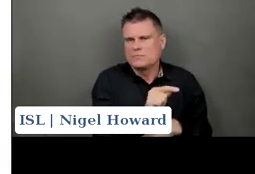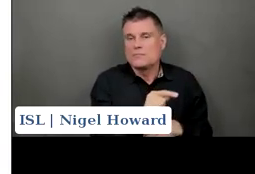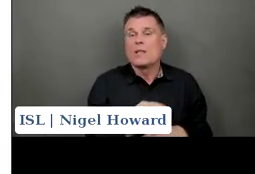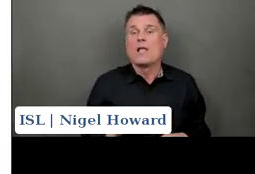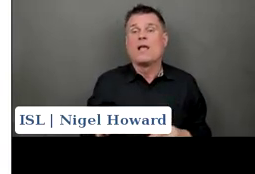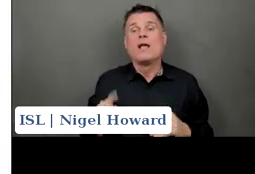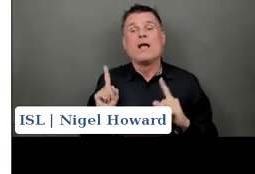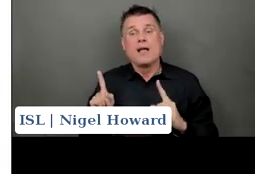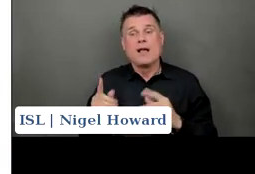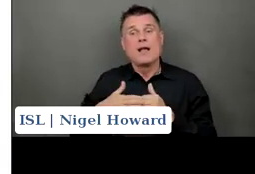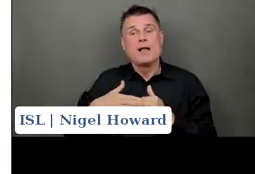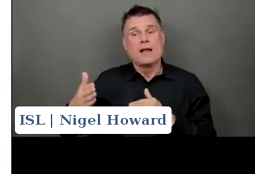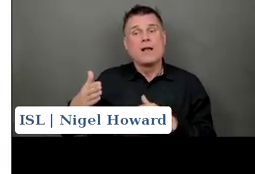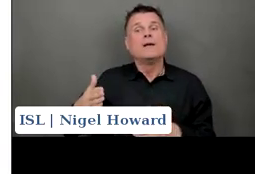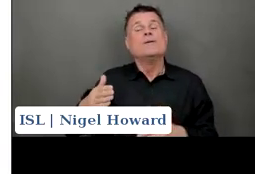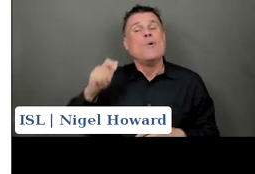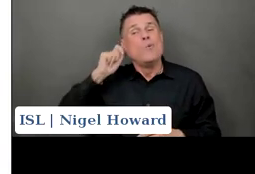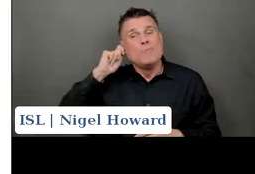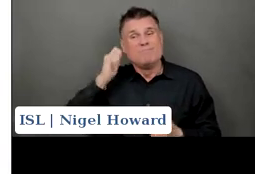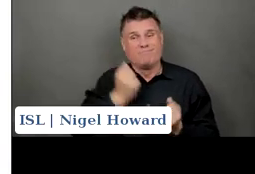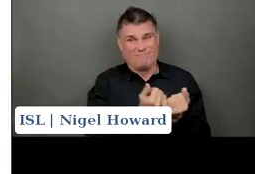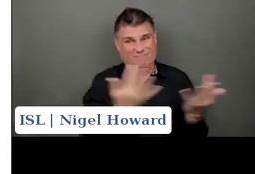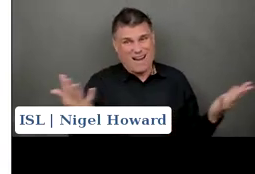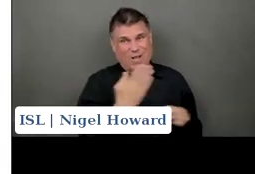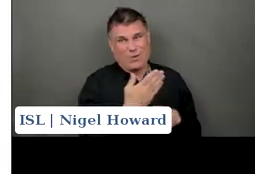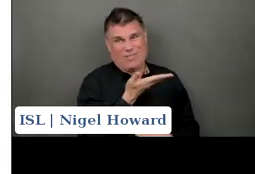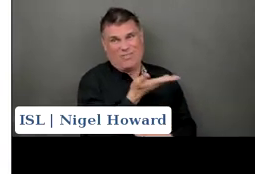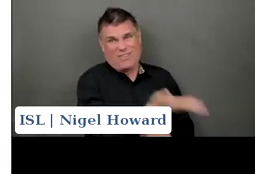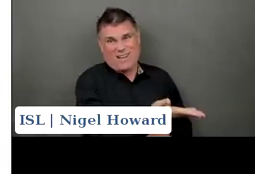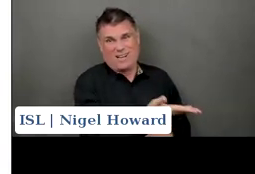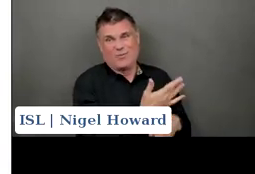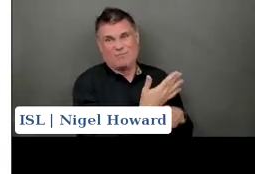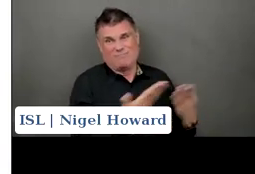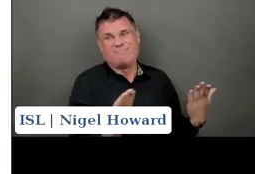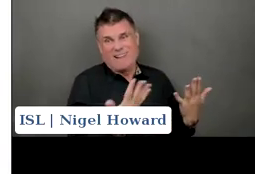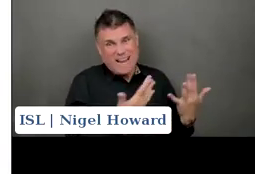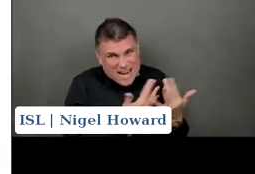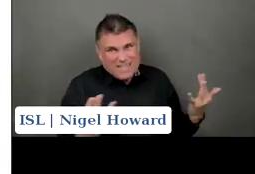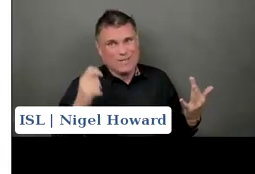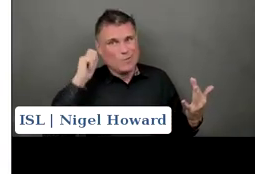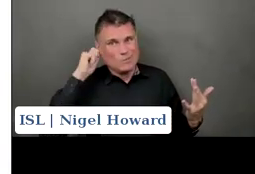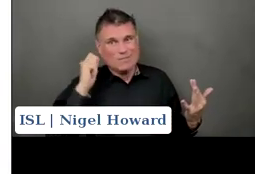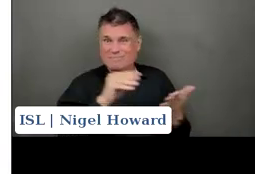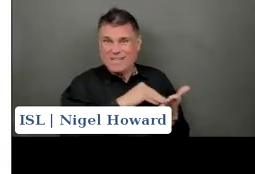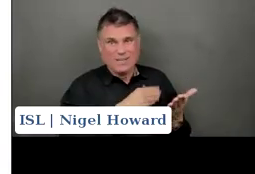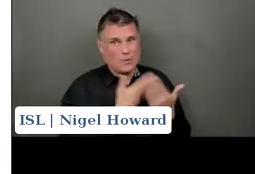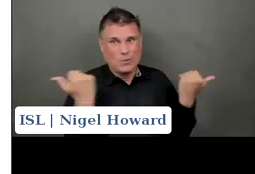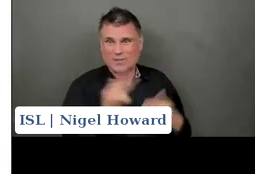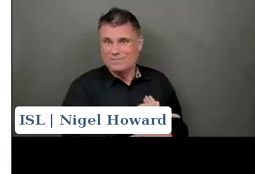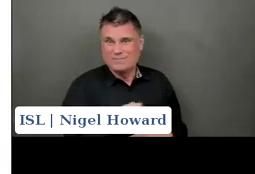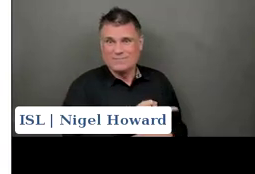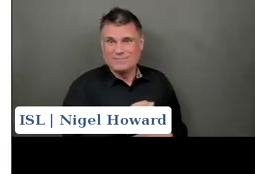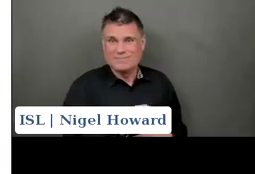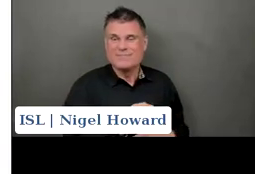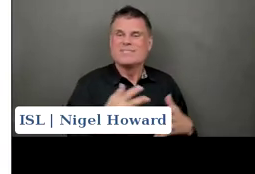mean, you see the numbers here. So these are basically what we call full-time equivalents. So these are the number of people or equivalent jobs